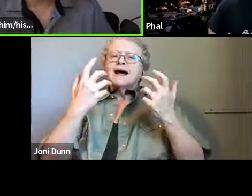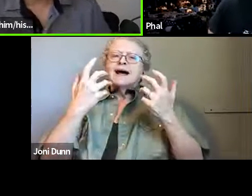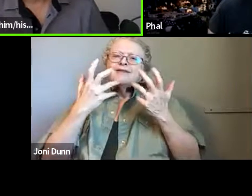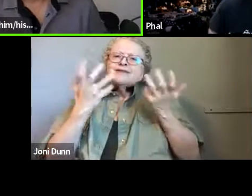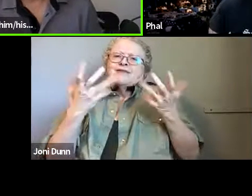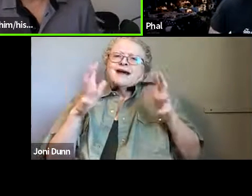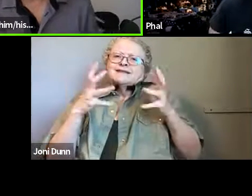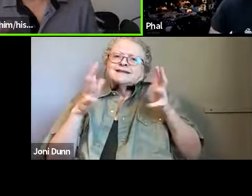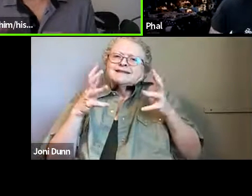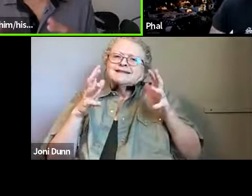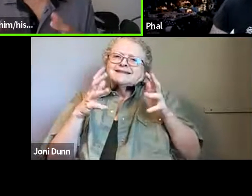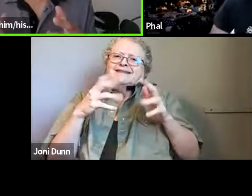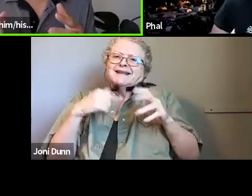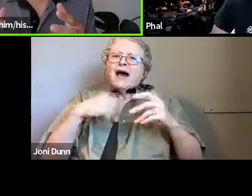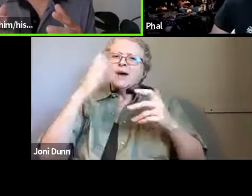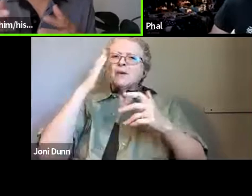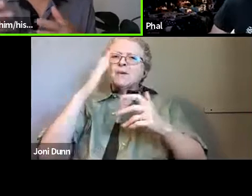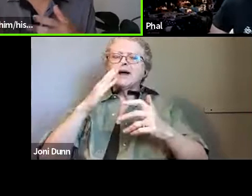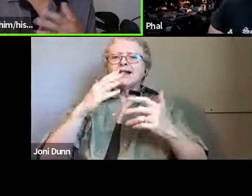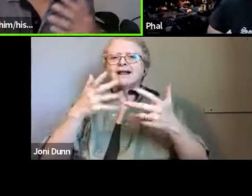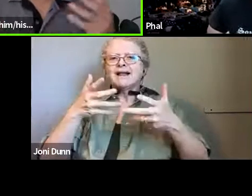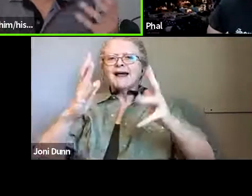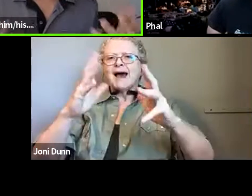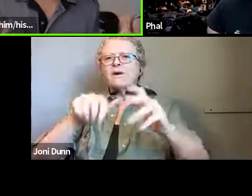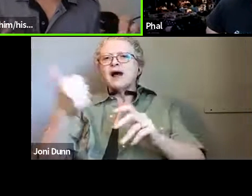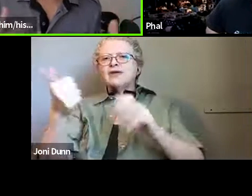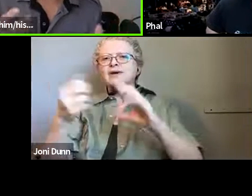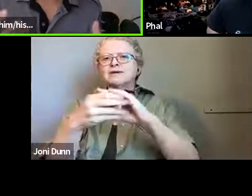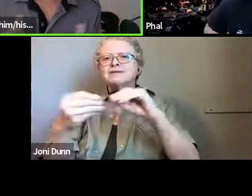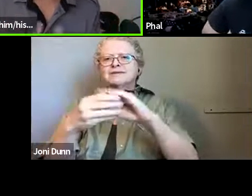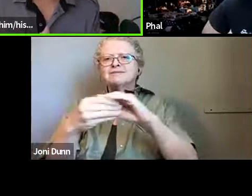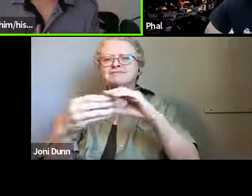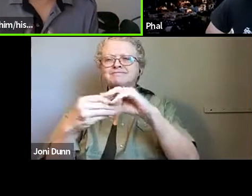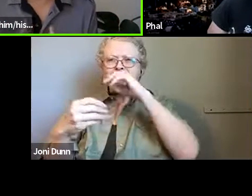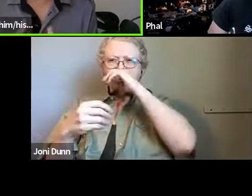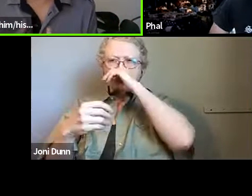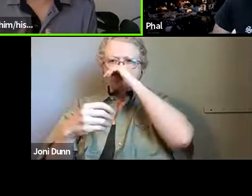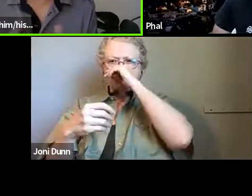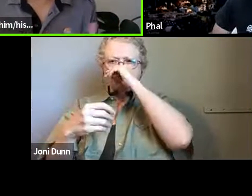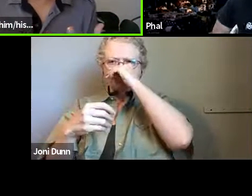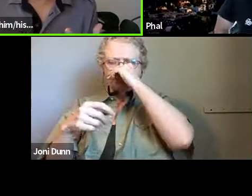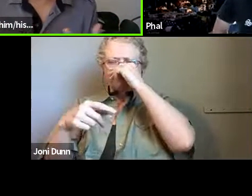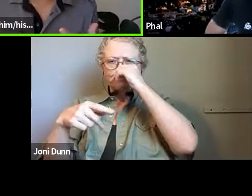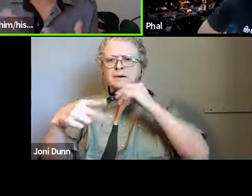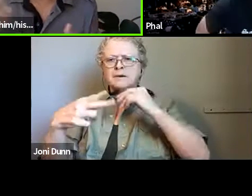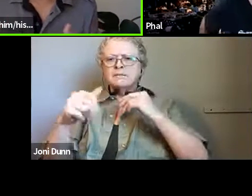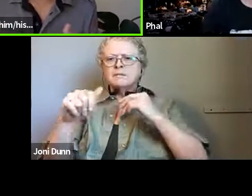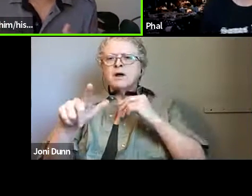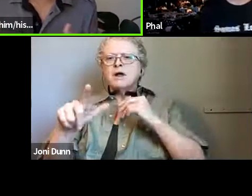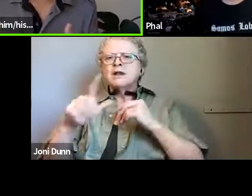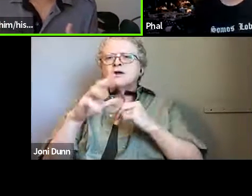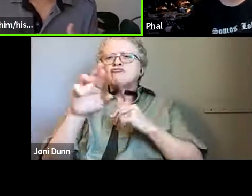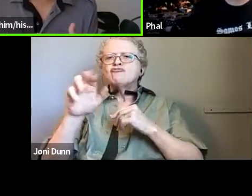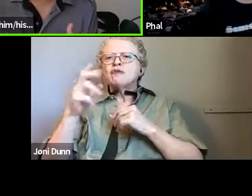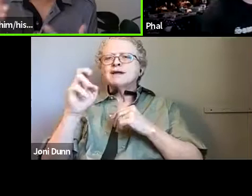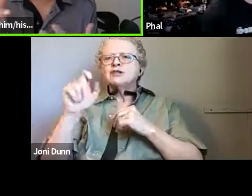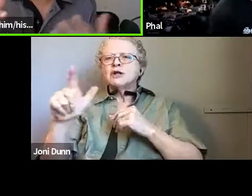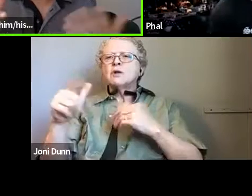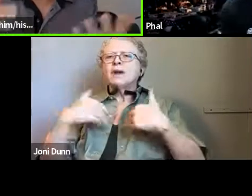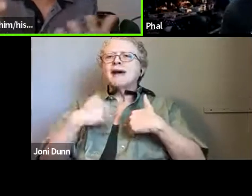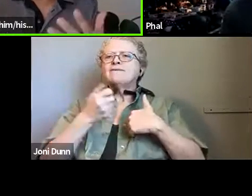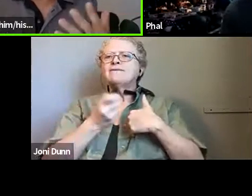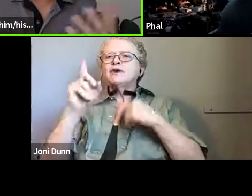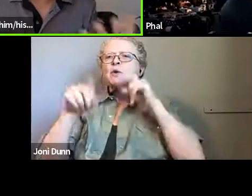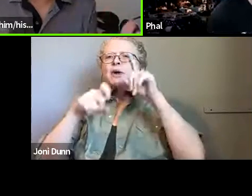you. And also, Rachel and Paul, I know you're got a lot to say, but we have a couple of questions. I just want to put them